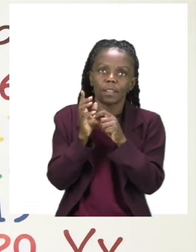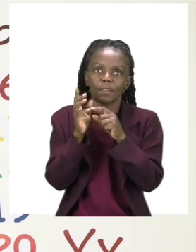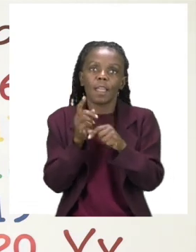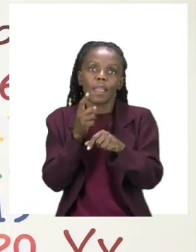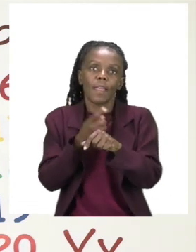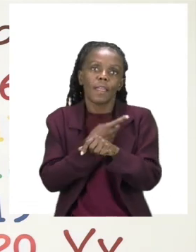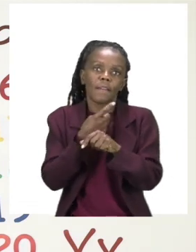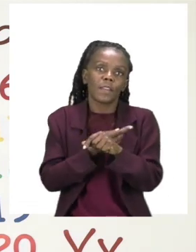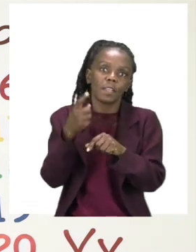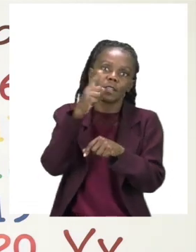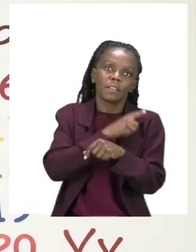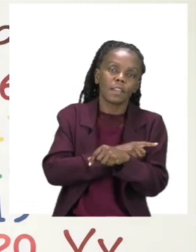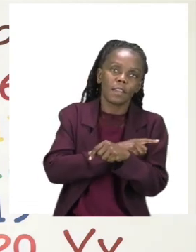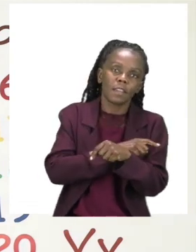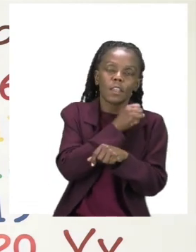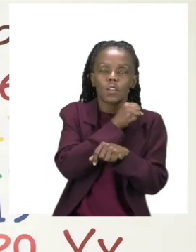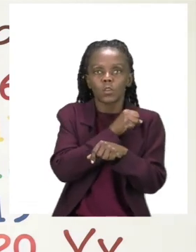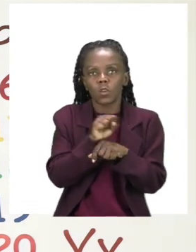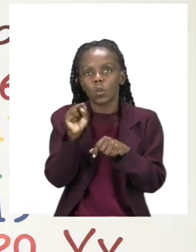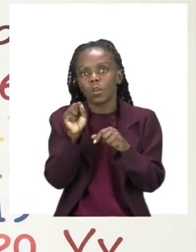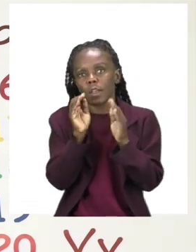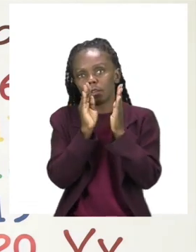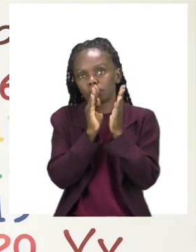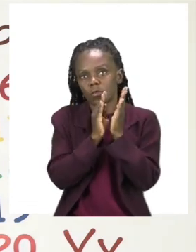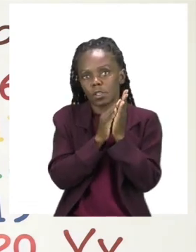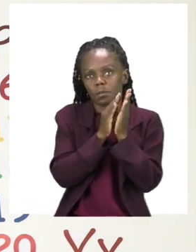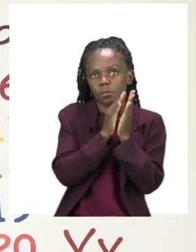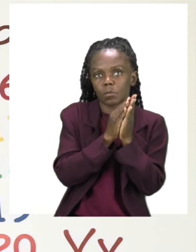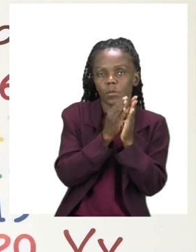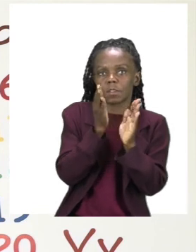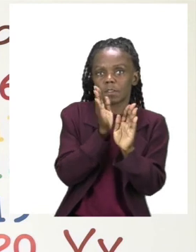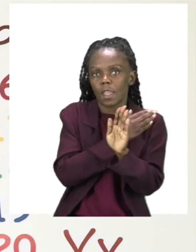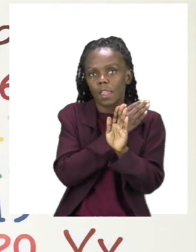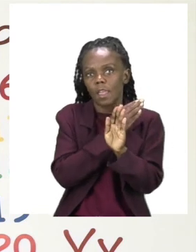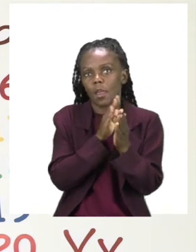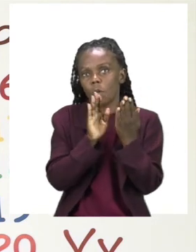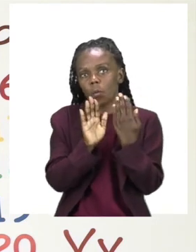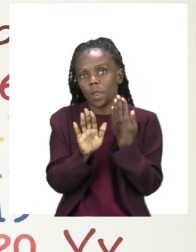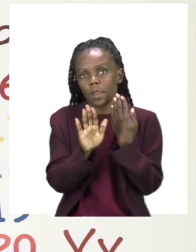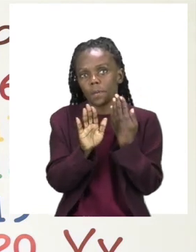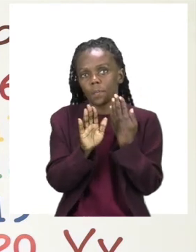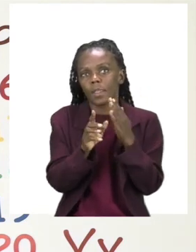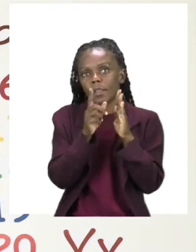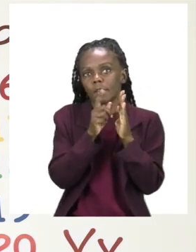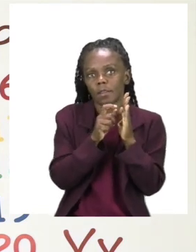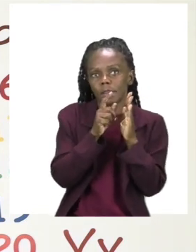Sanitize every day so the germs can stay away.